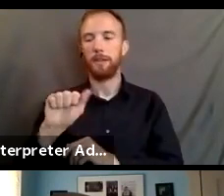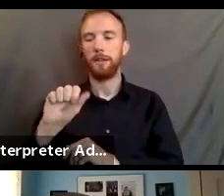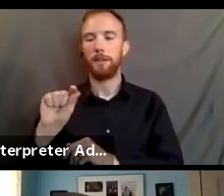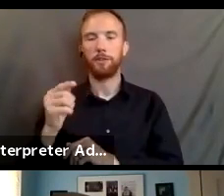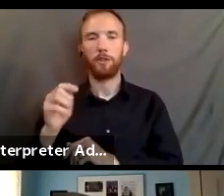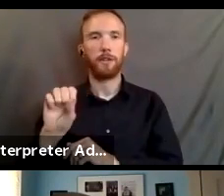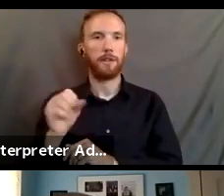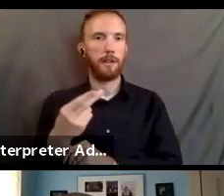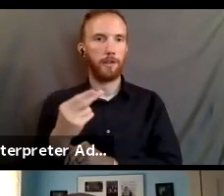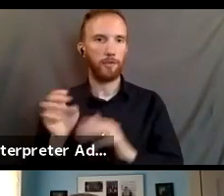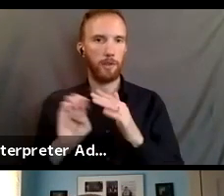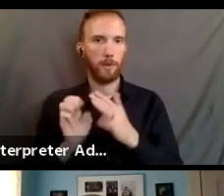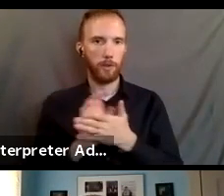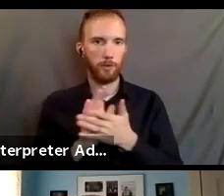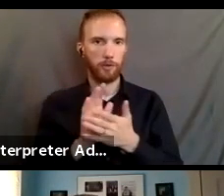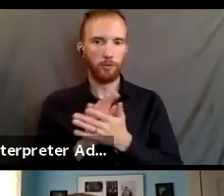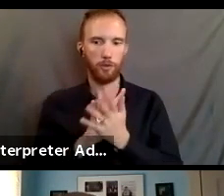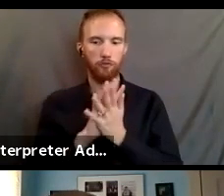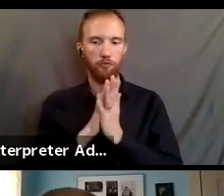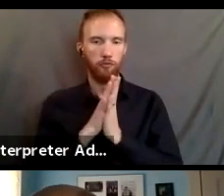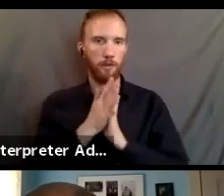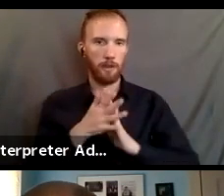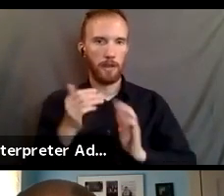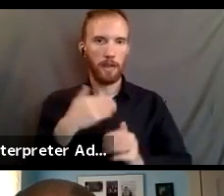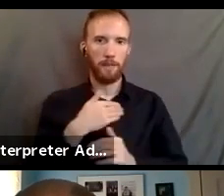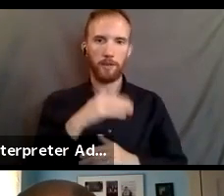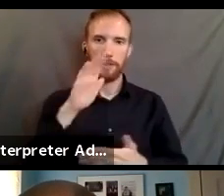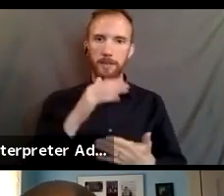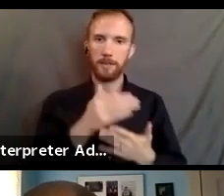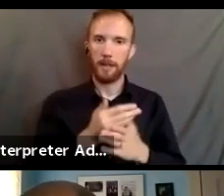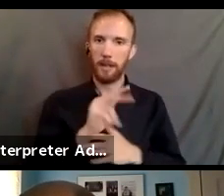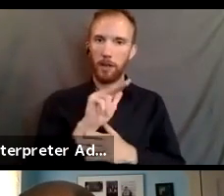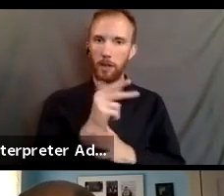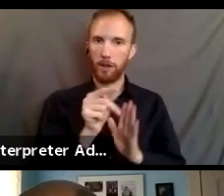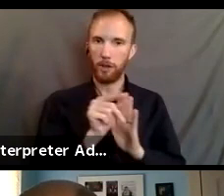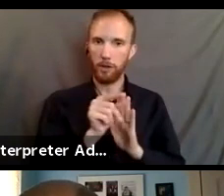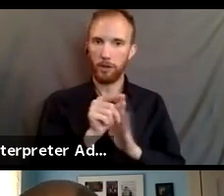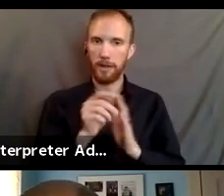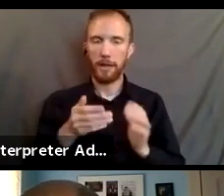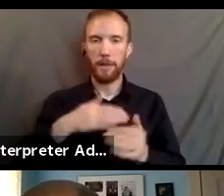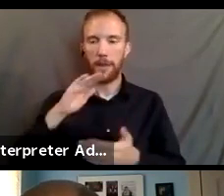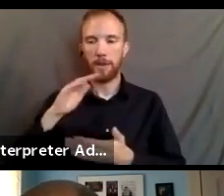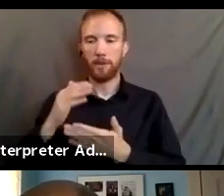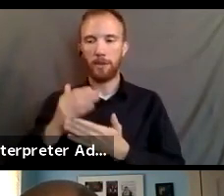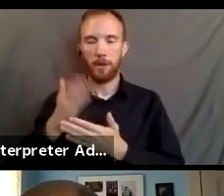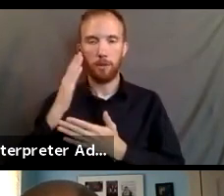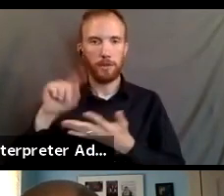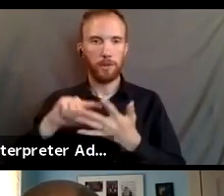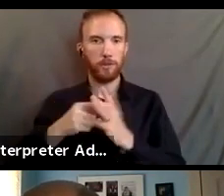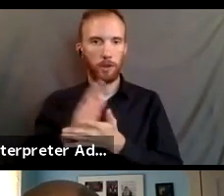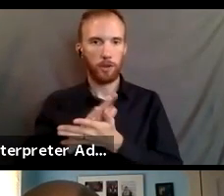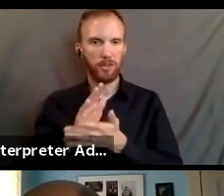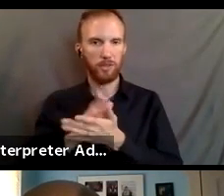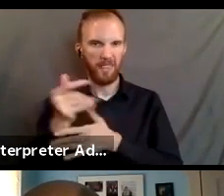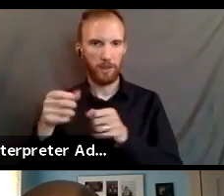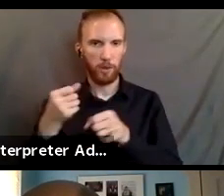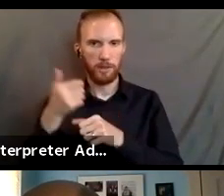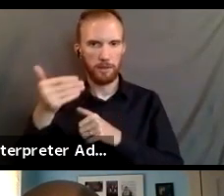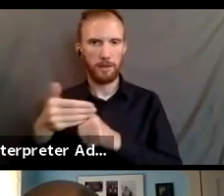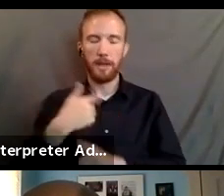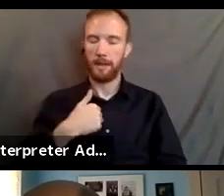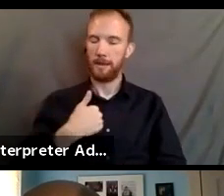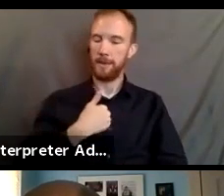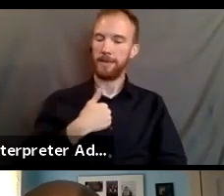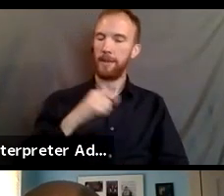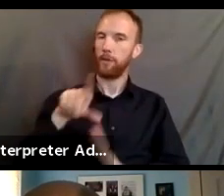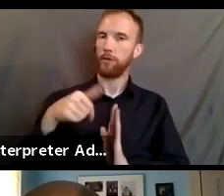i have a son that is entering third grade and a daughter that will enter the school in a few years i am a proud graduate of chicago public